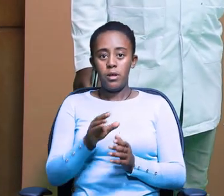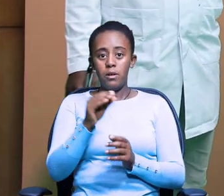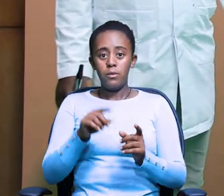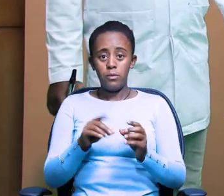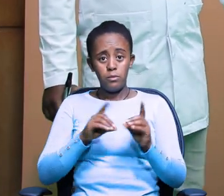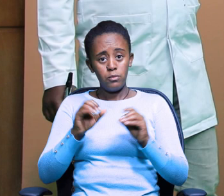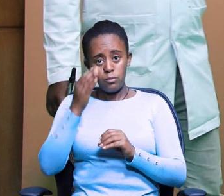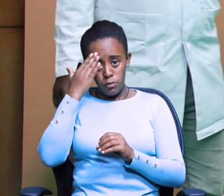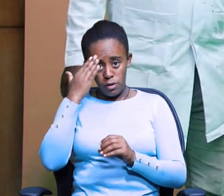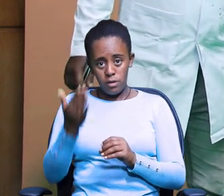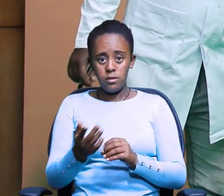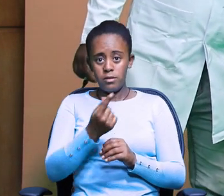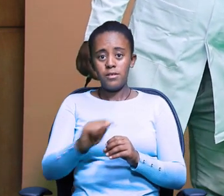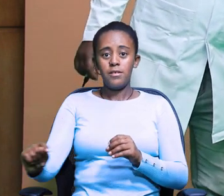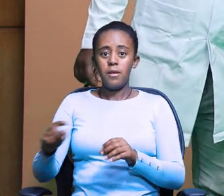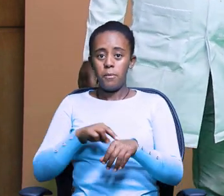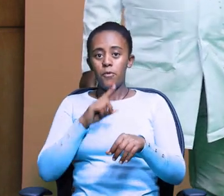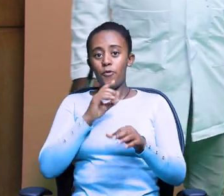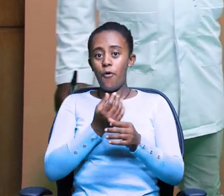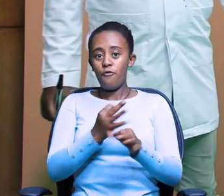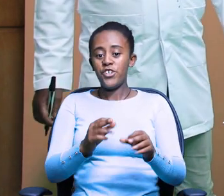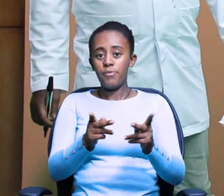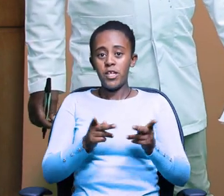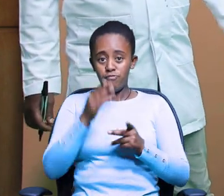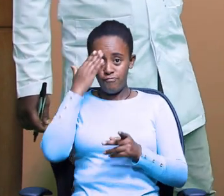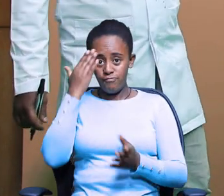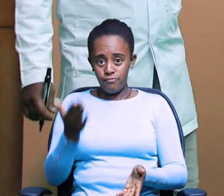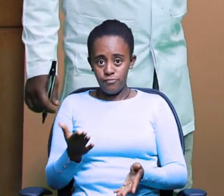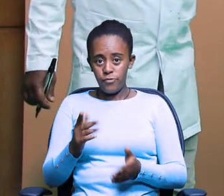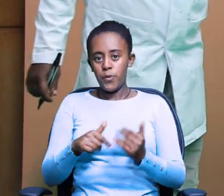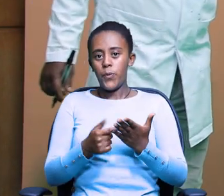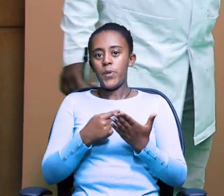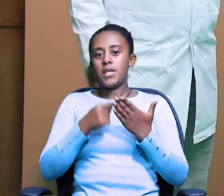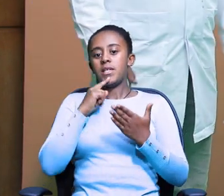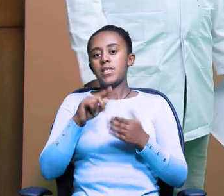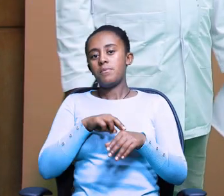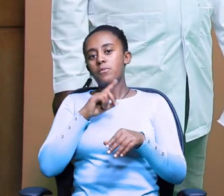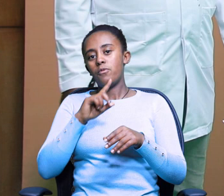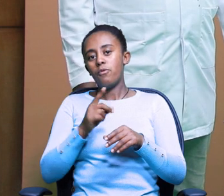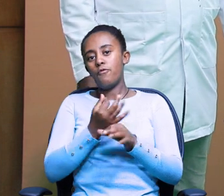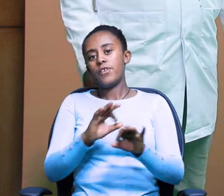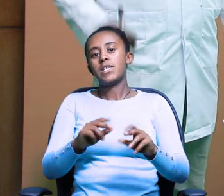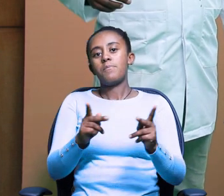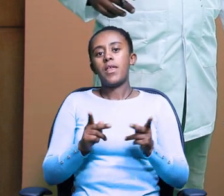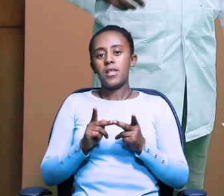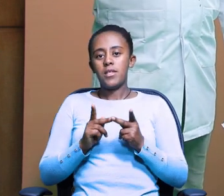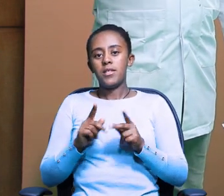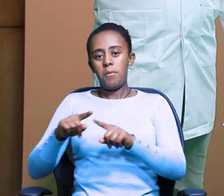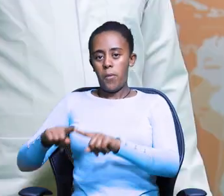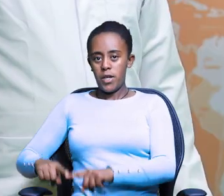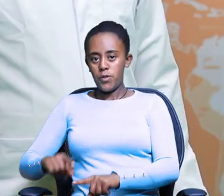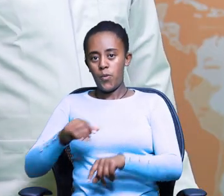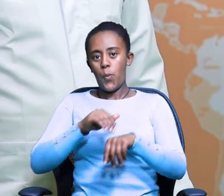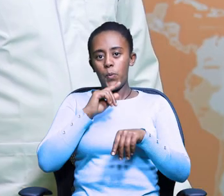And do you know that the permeability of free space? So this permeability of free space depends